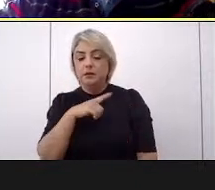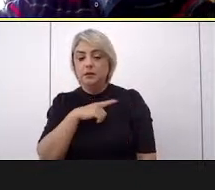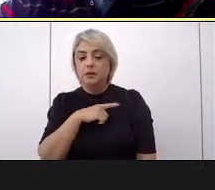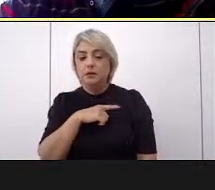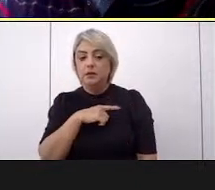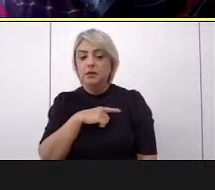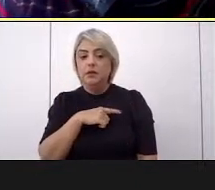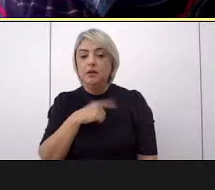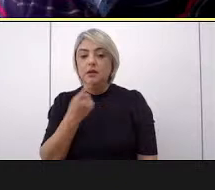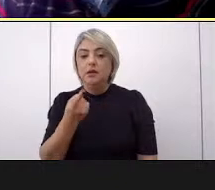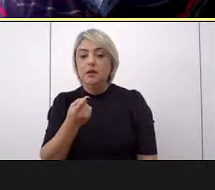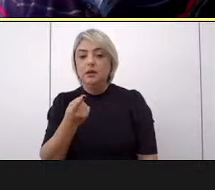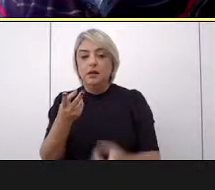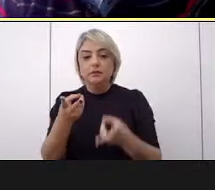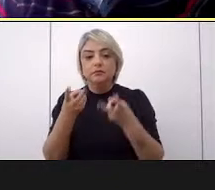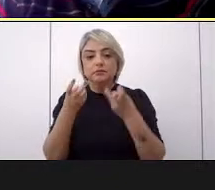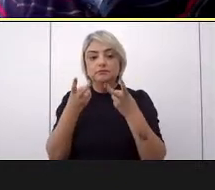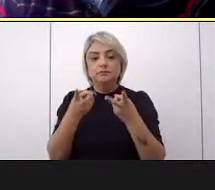of public action.